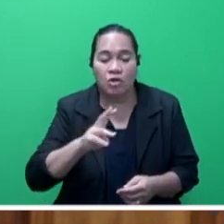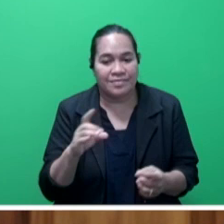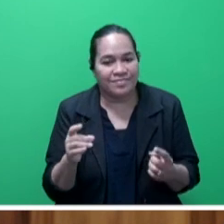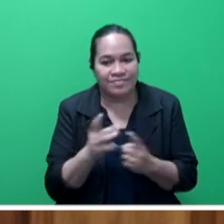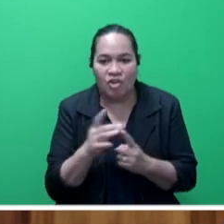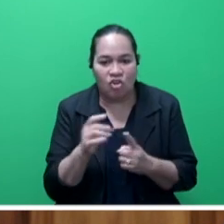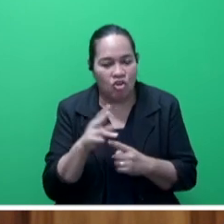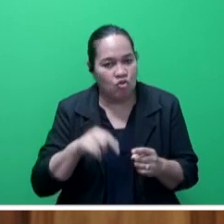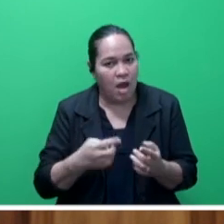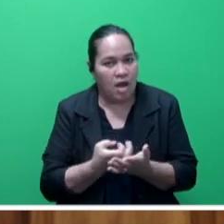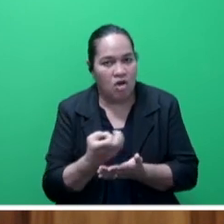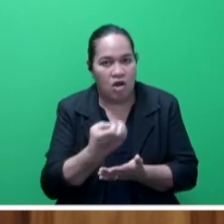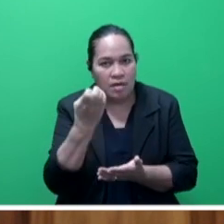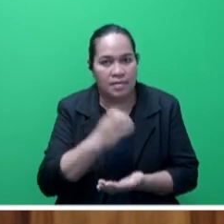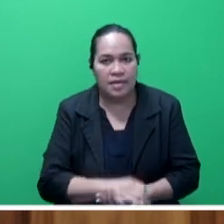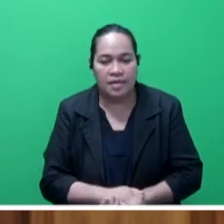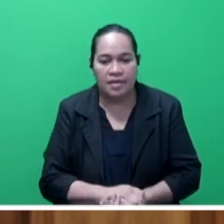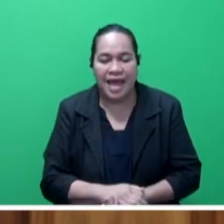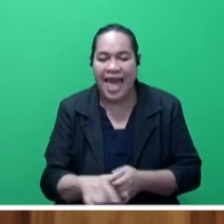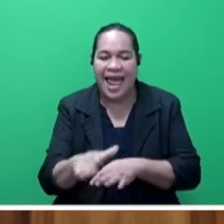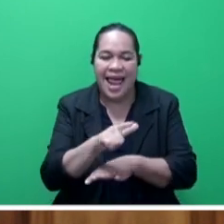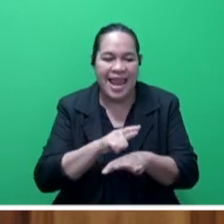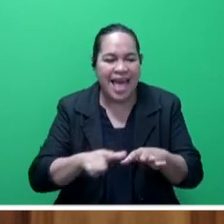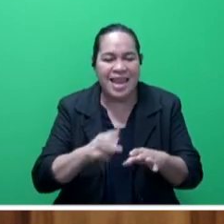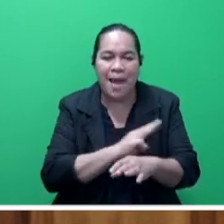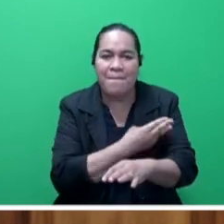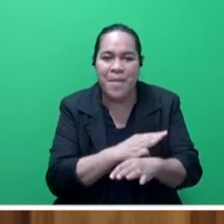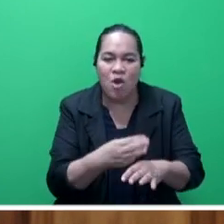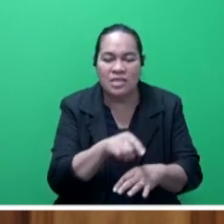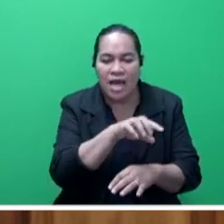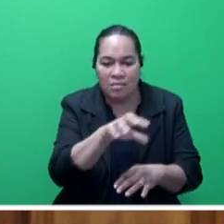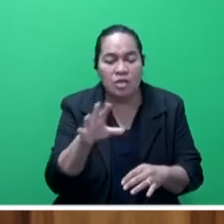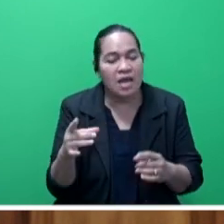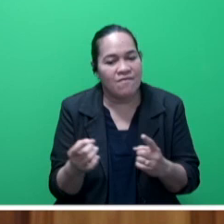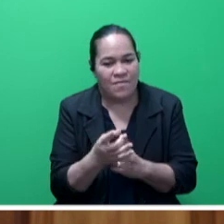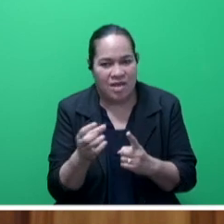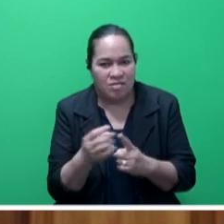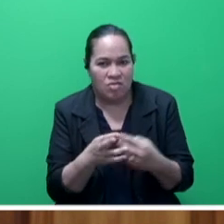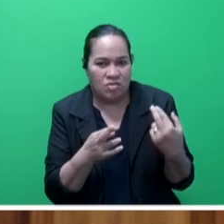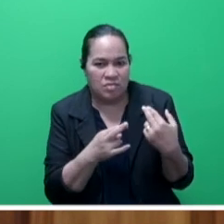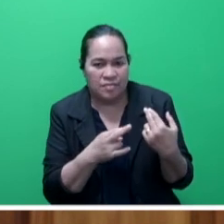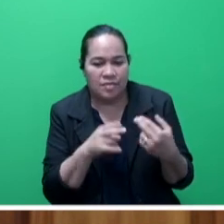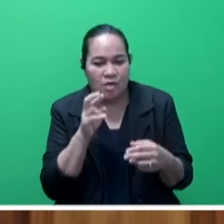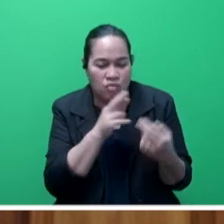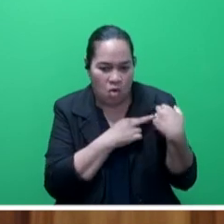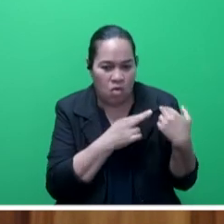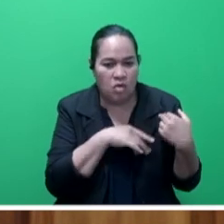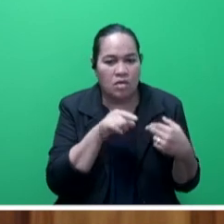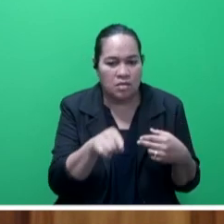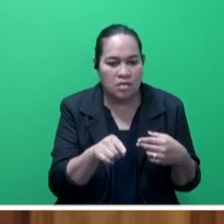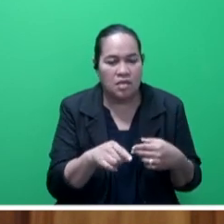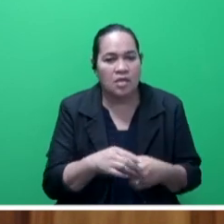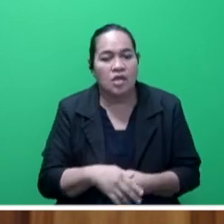economy, and the land and maritime transport sector plays a vital role. Continued budget support to the sector underscores the